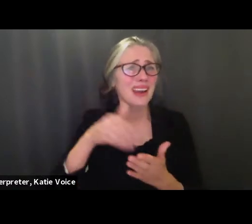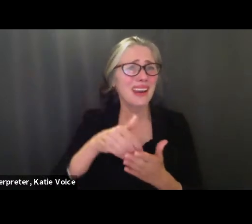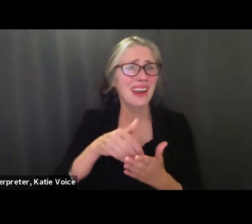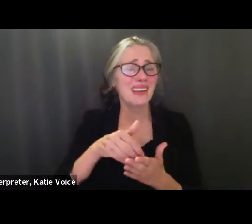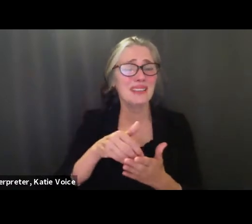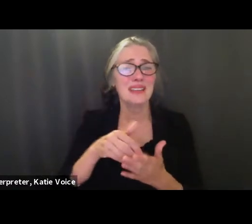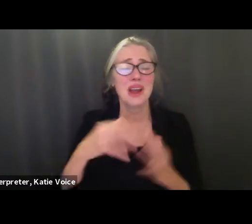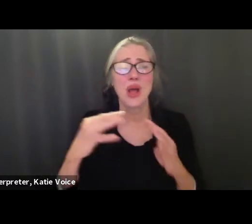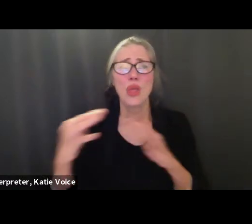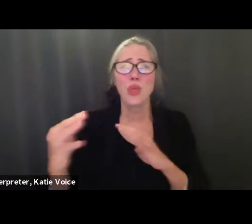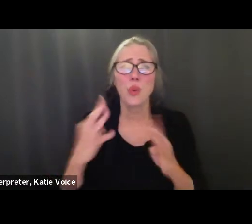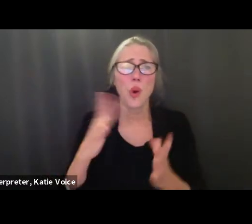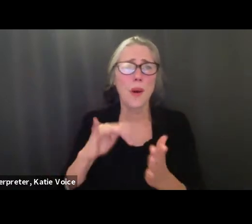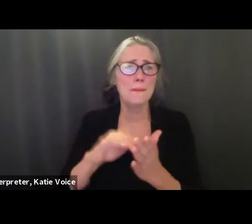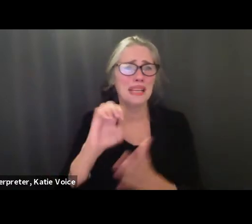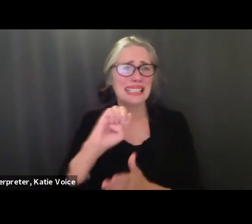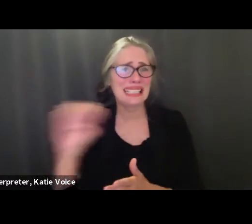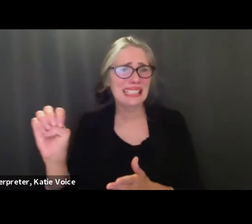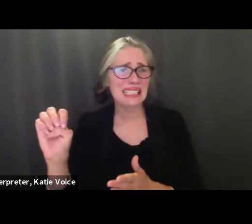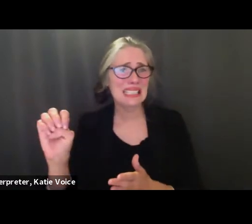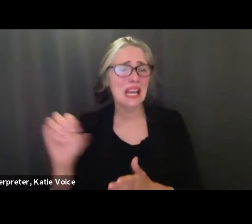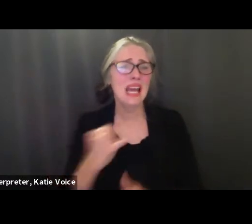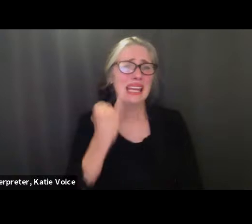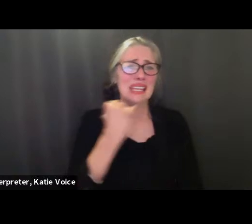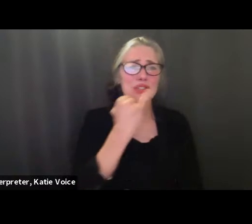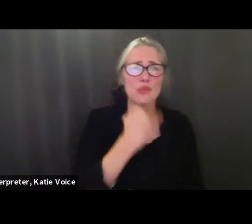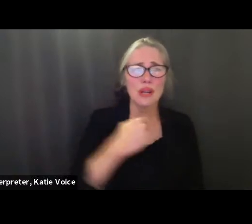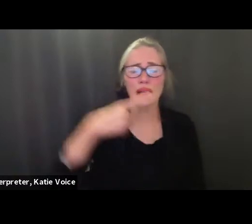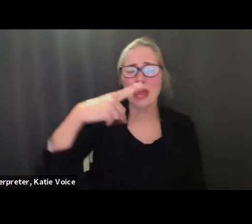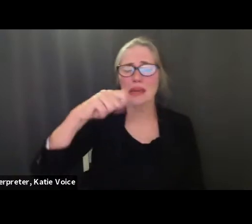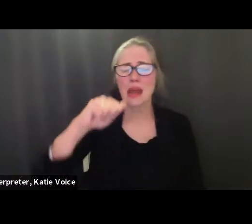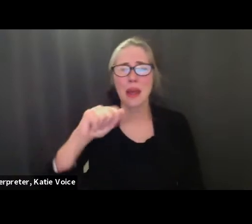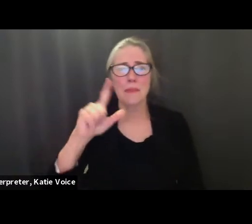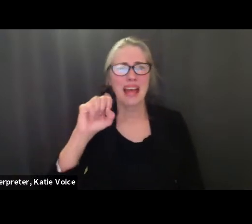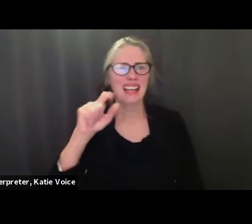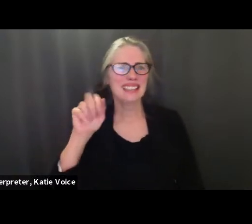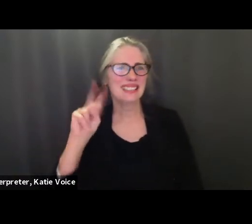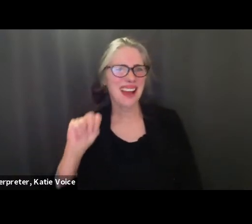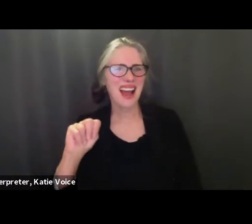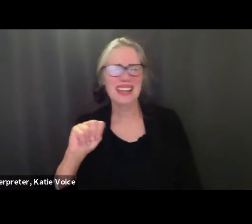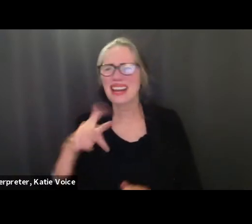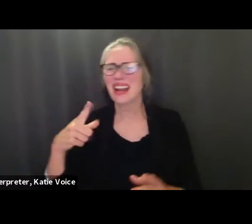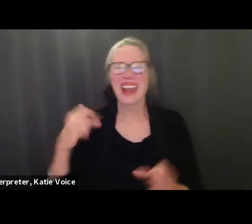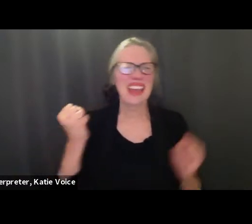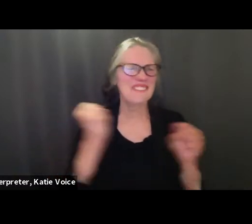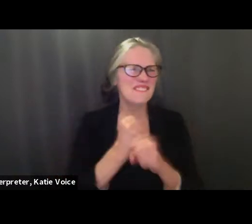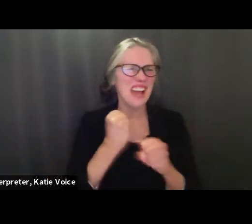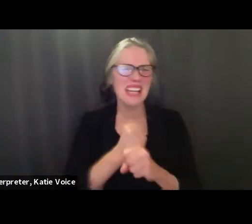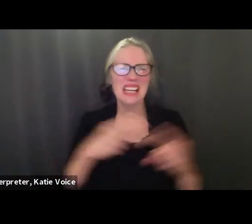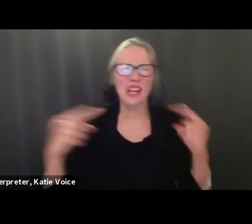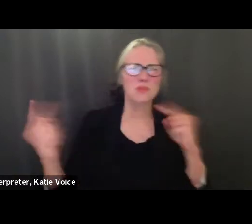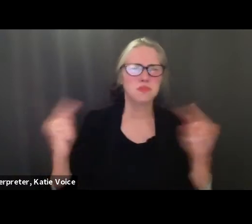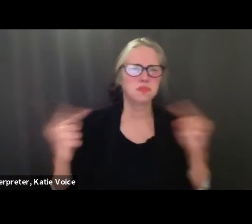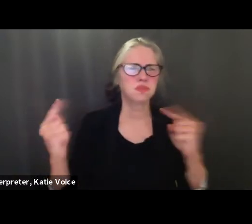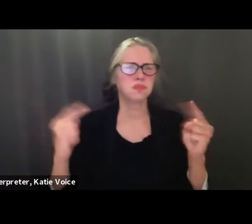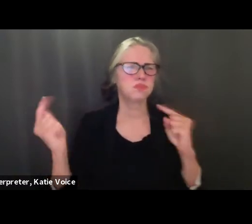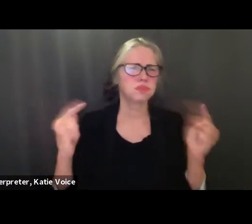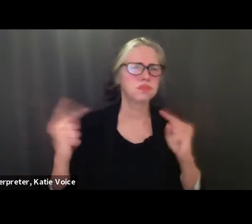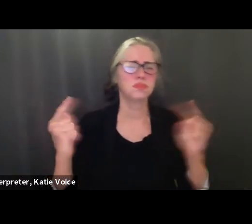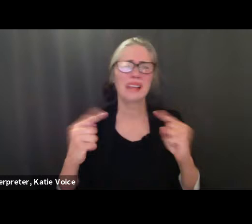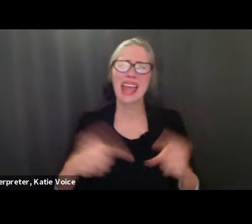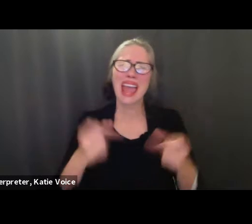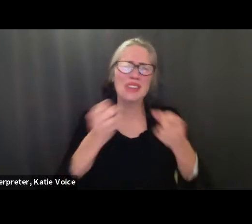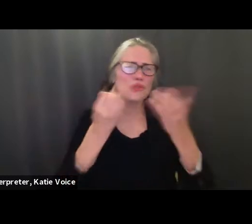East between Israel and Palestine, fueled by extremists on both sides, and the loss of lives is so unforgivable